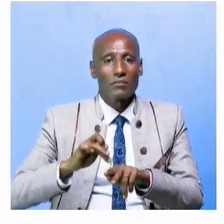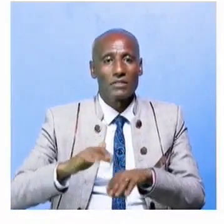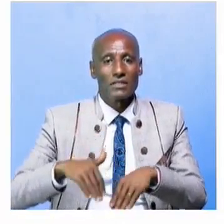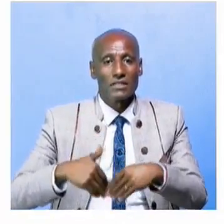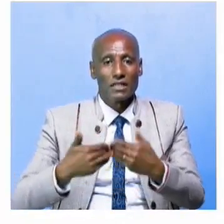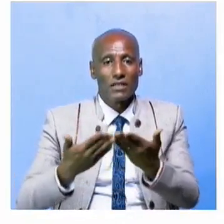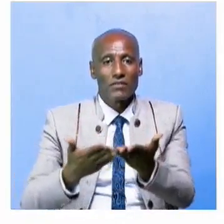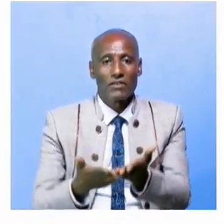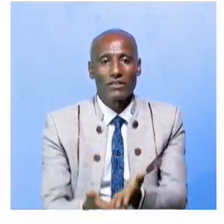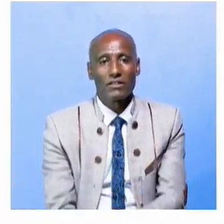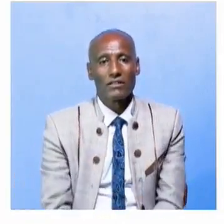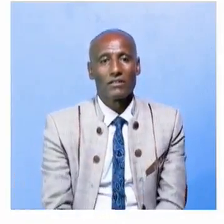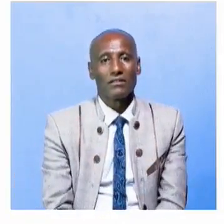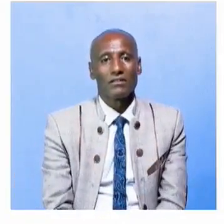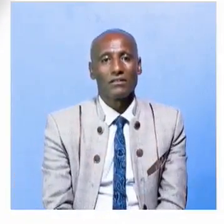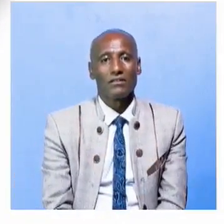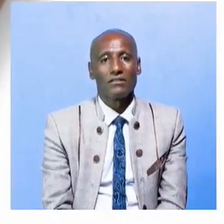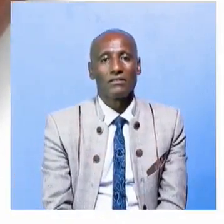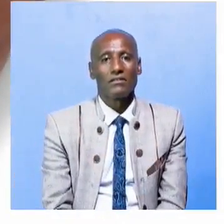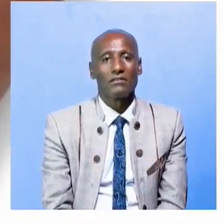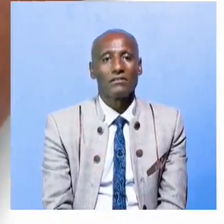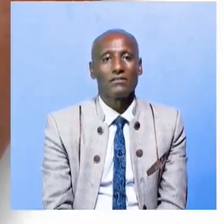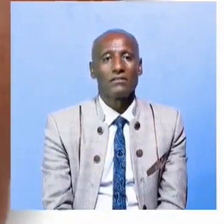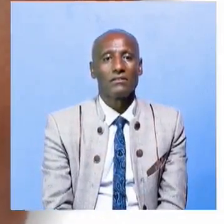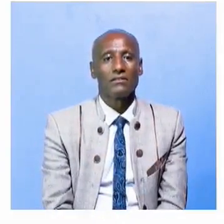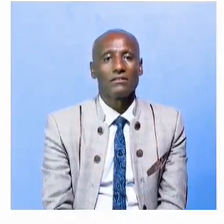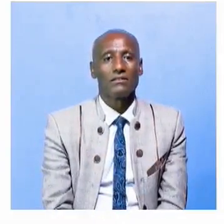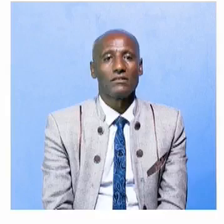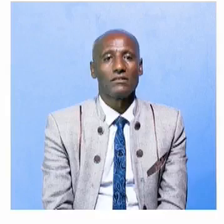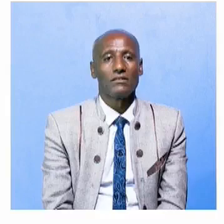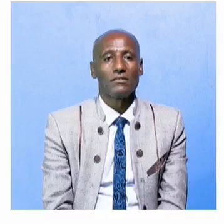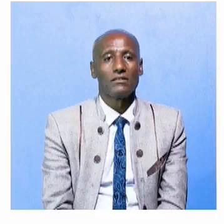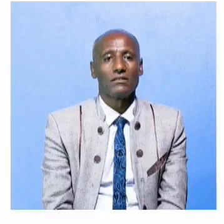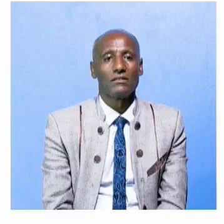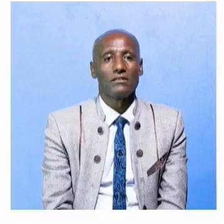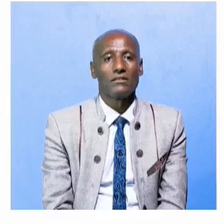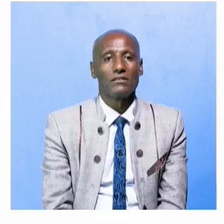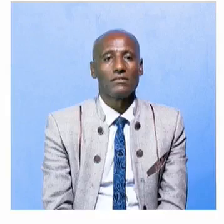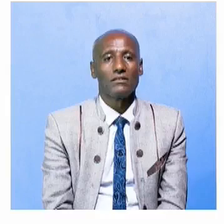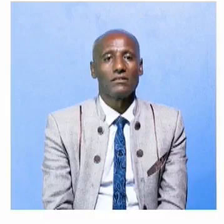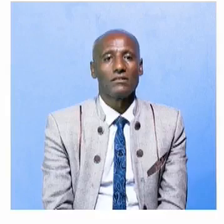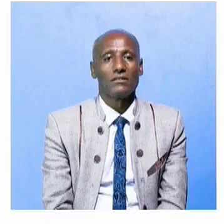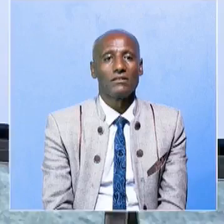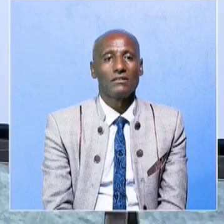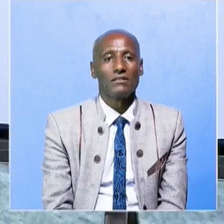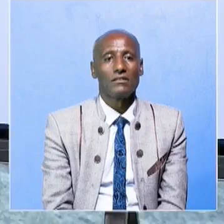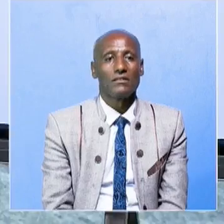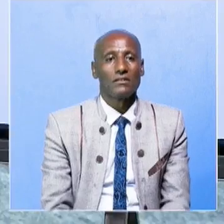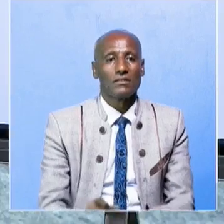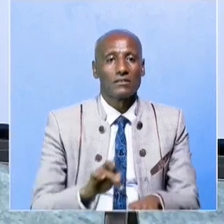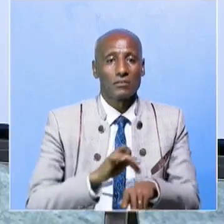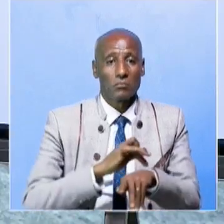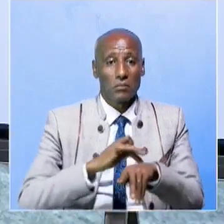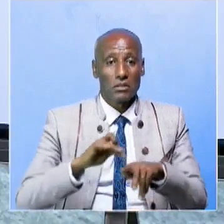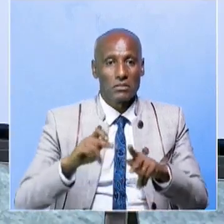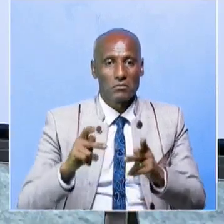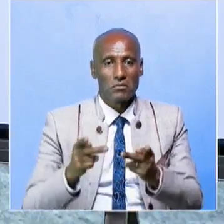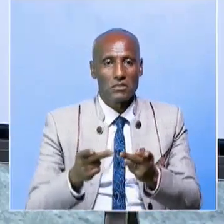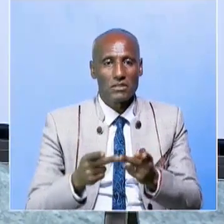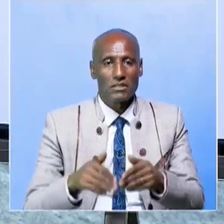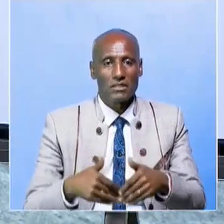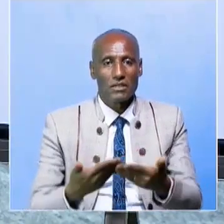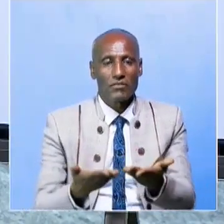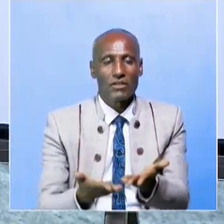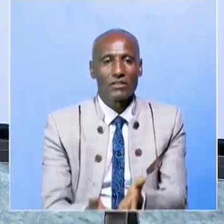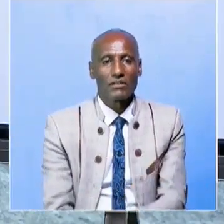Okay, put the right vocabularies in the gaps given, okay? This is what we're gonna